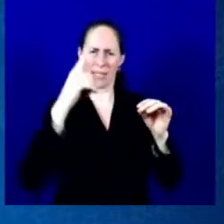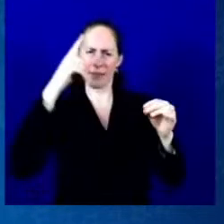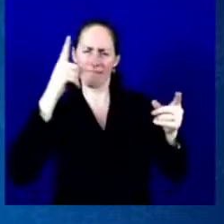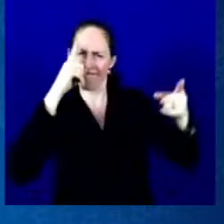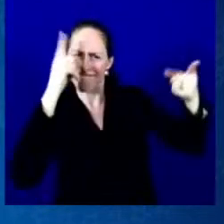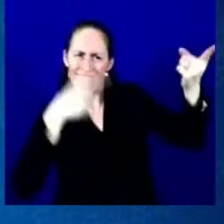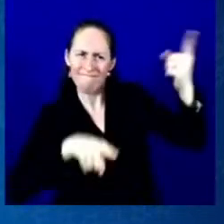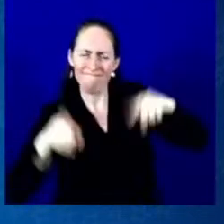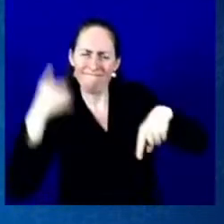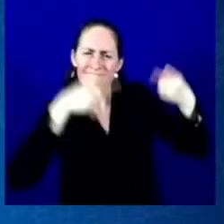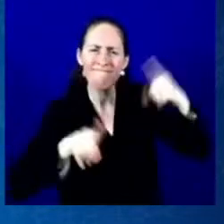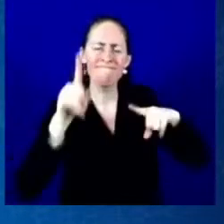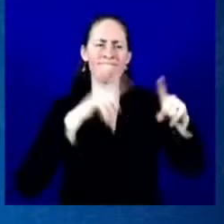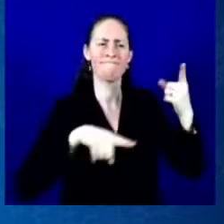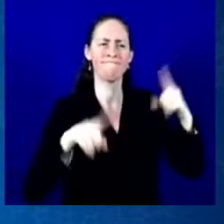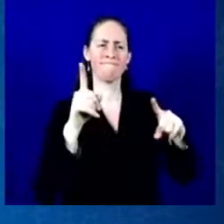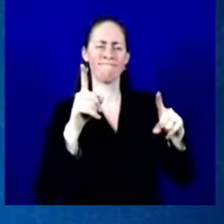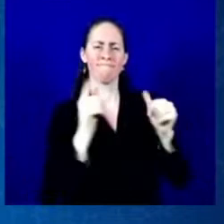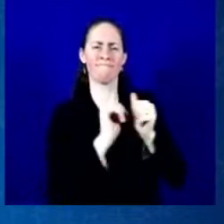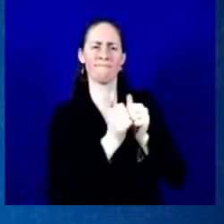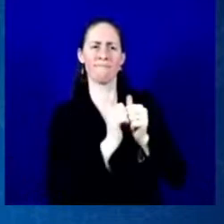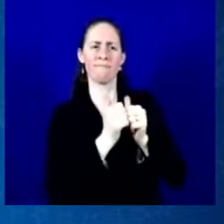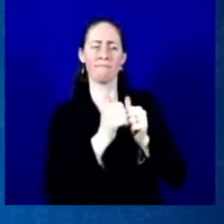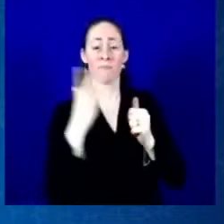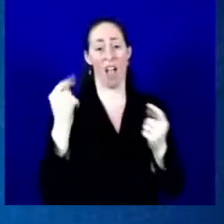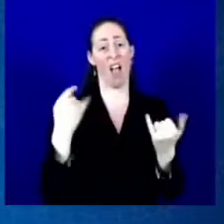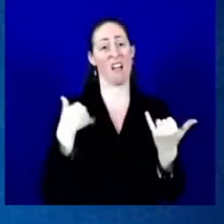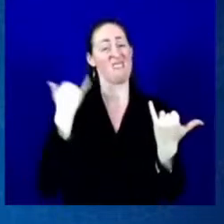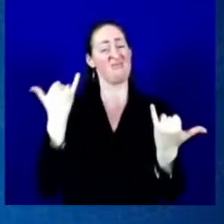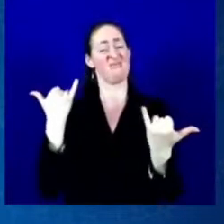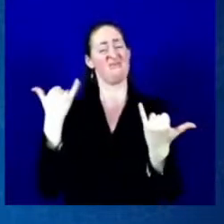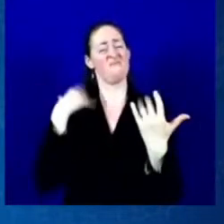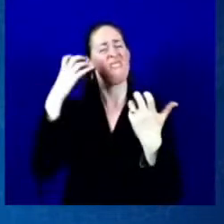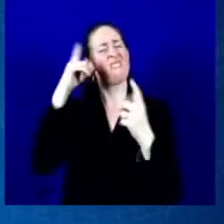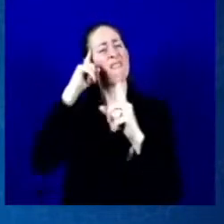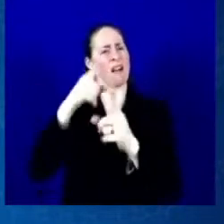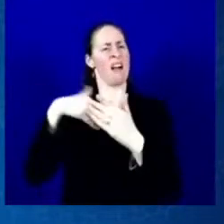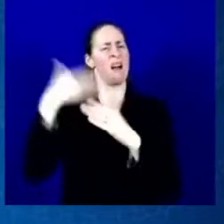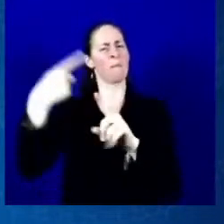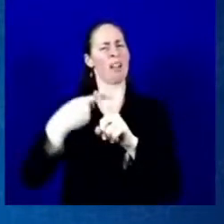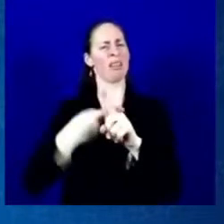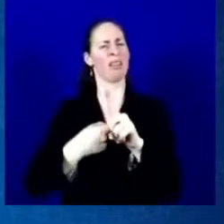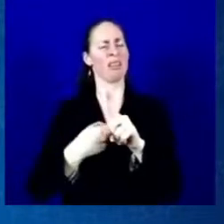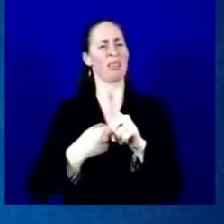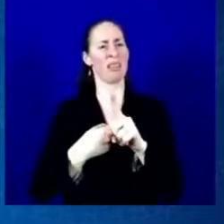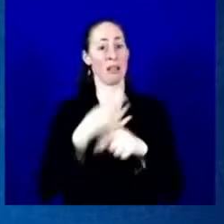let's get it done next month, by the first anniversary of George Floyd's death.